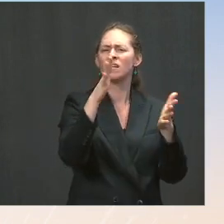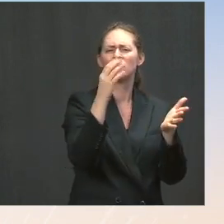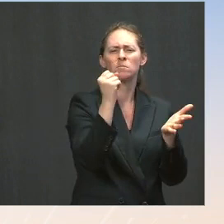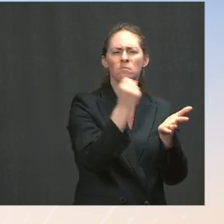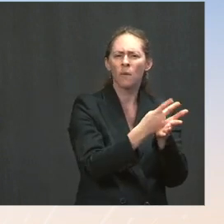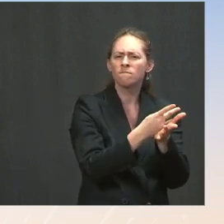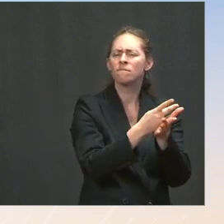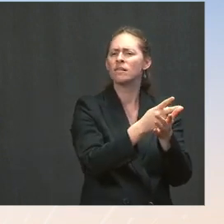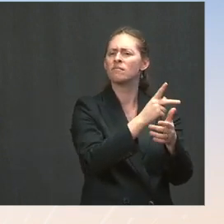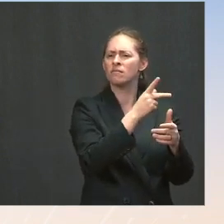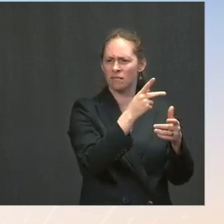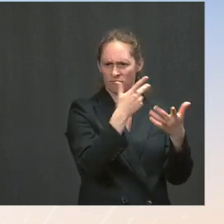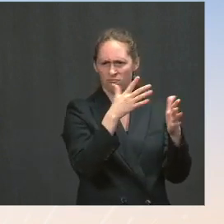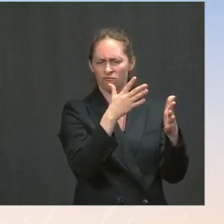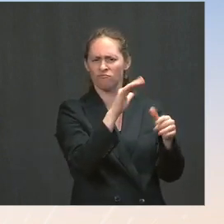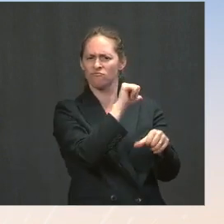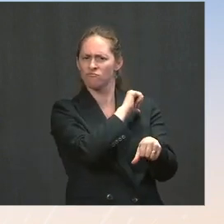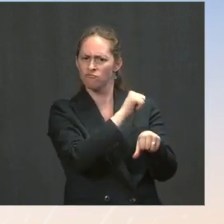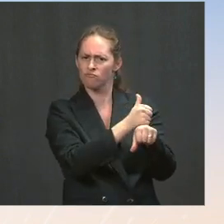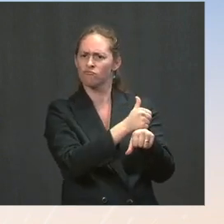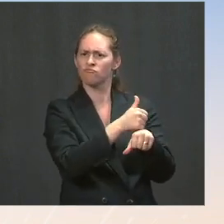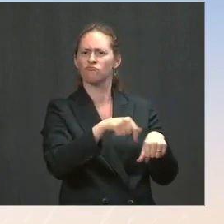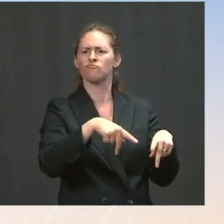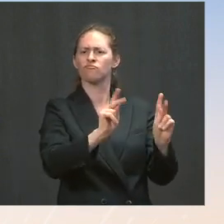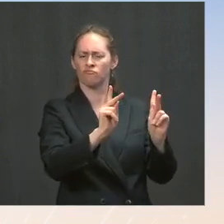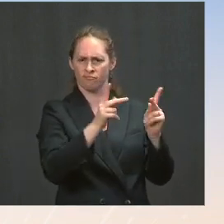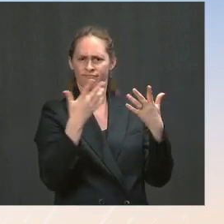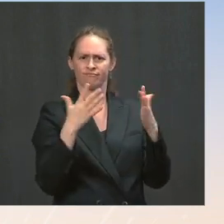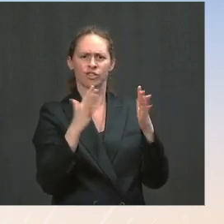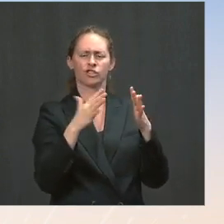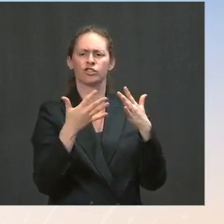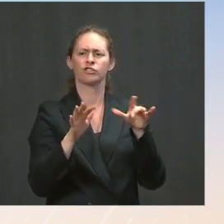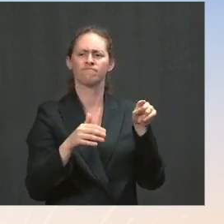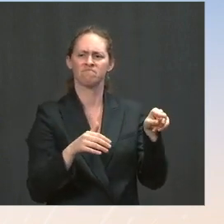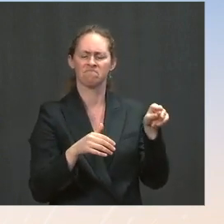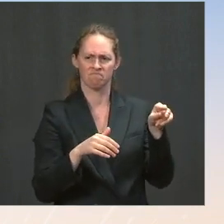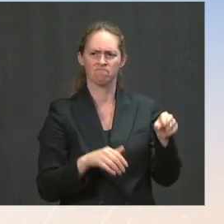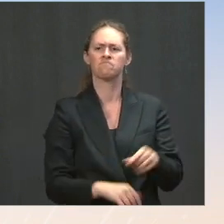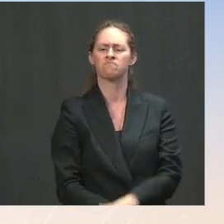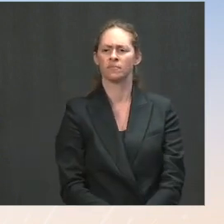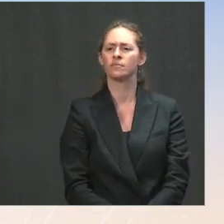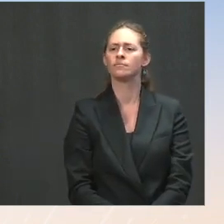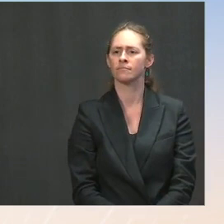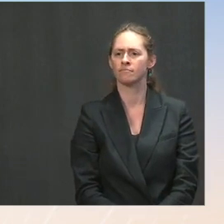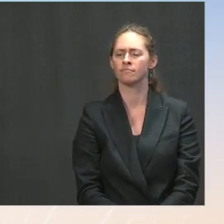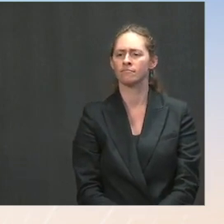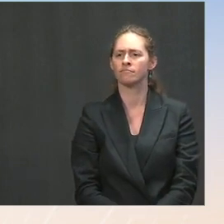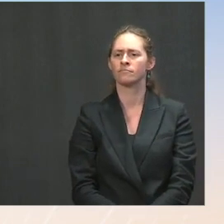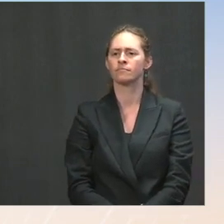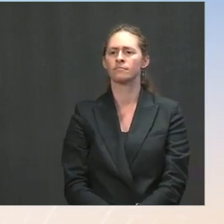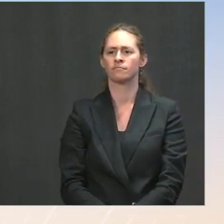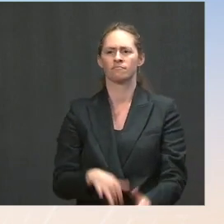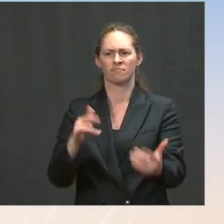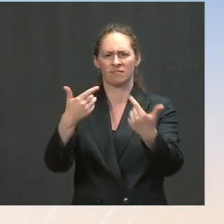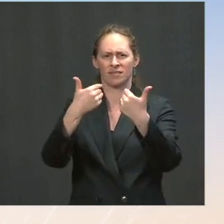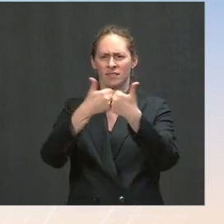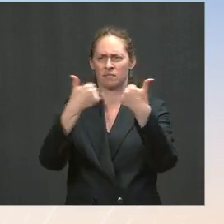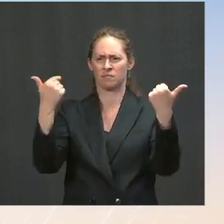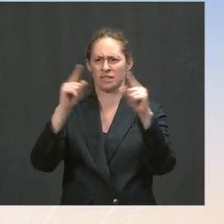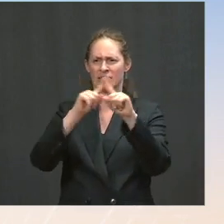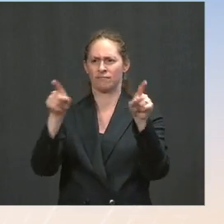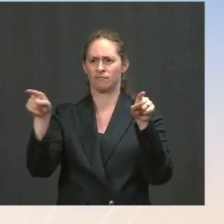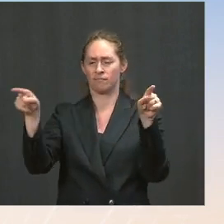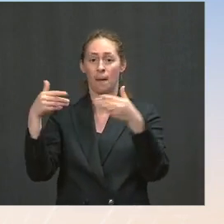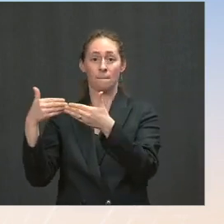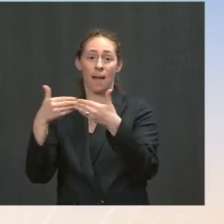approved the distribution and the use of the Johnson & Johnson vaccine. And again, it's entirely separate from the